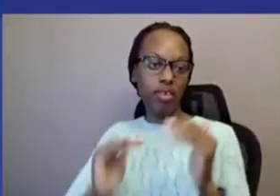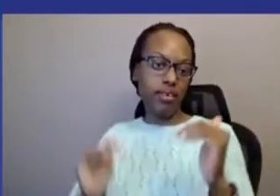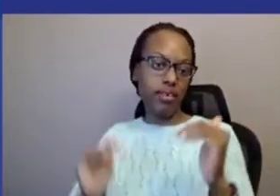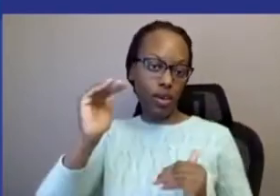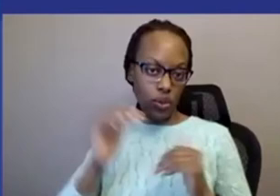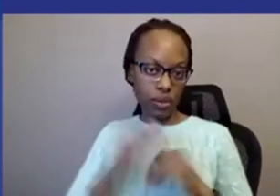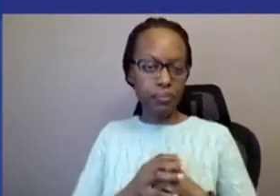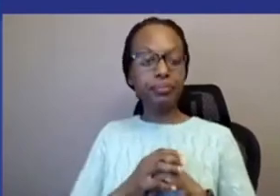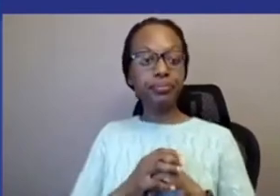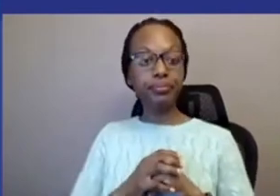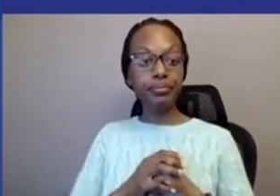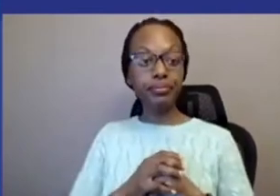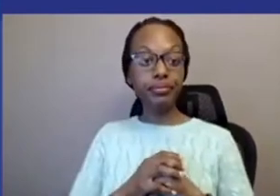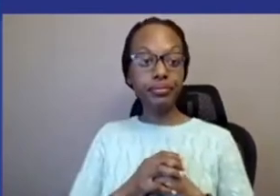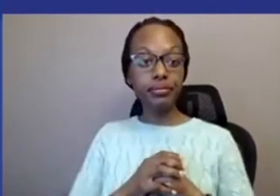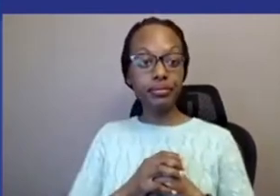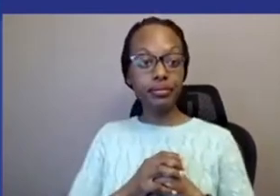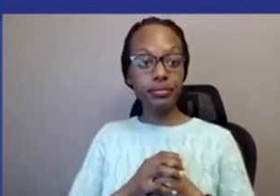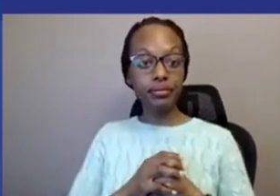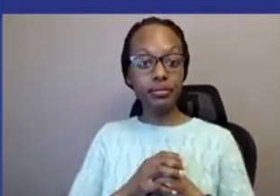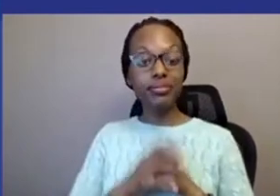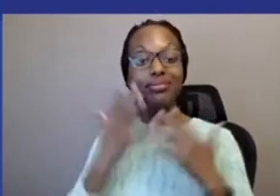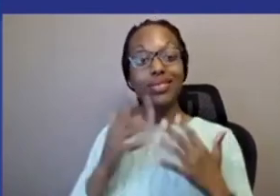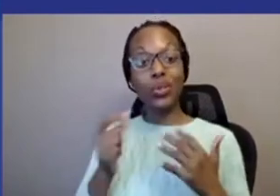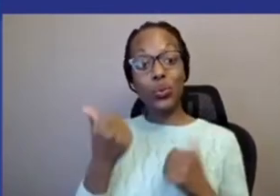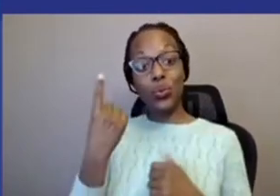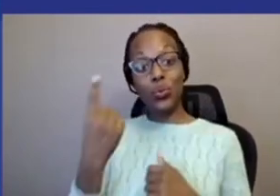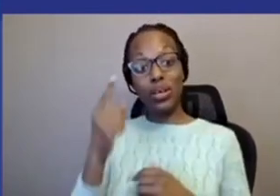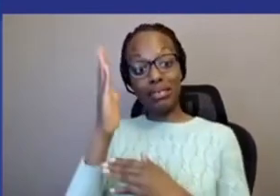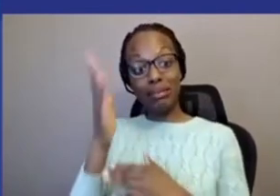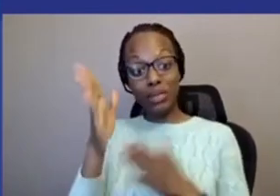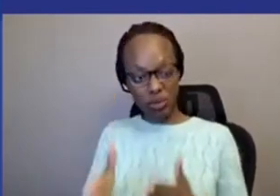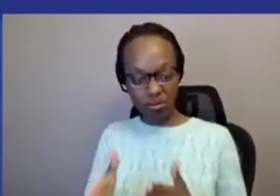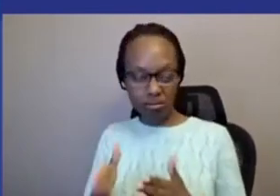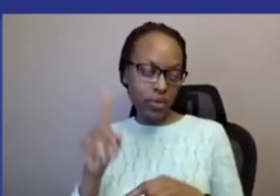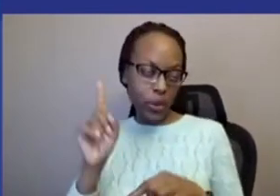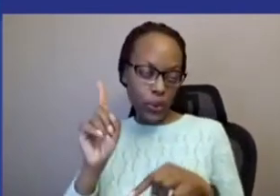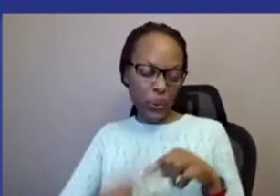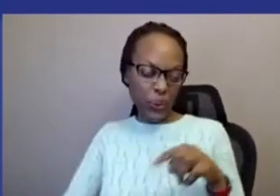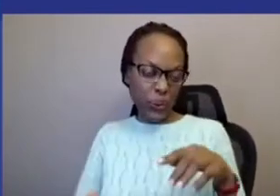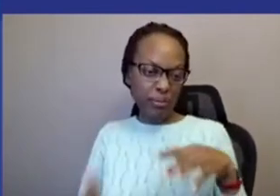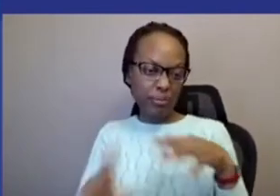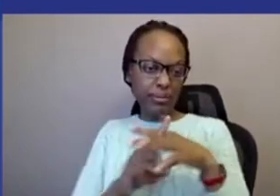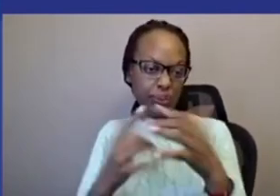Sadly, Anahid and Sofian could not join us. Instead, we'll show a brief clip of the work.